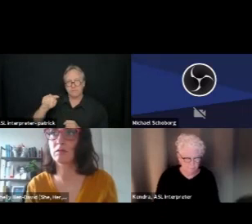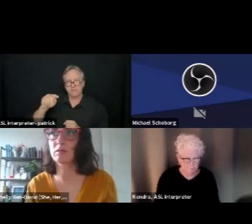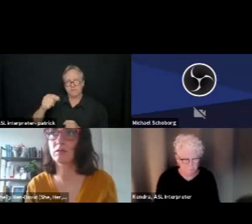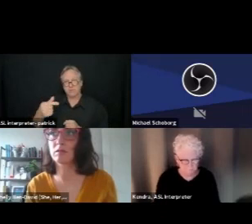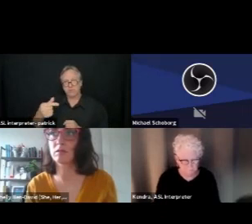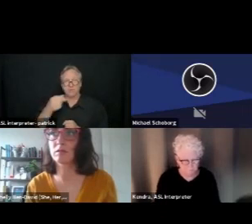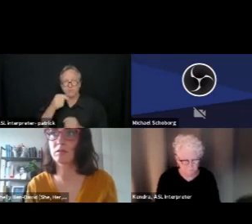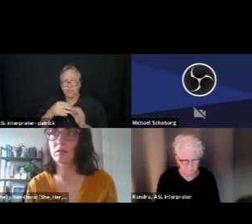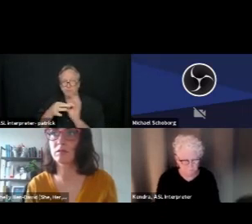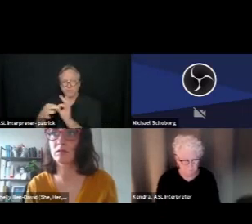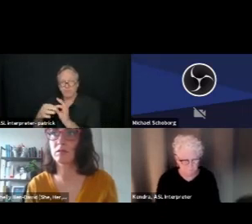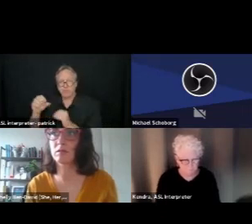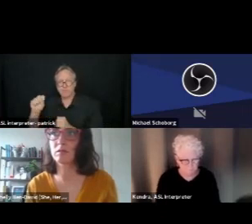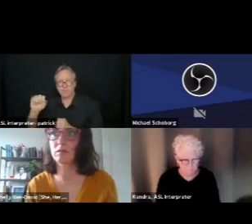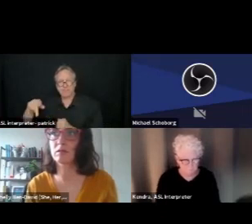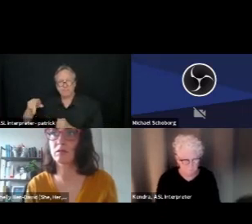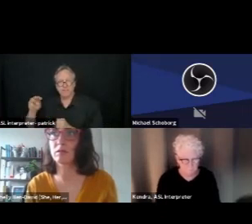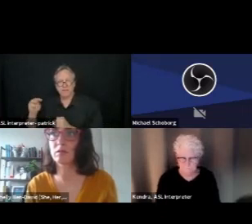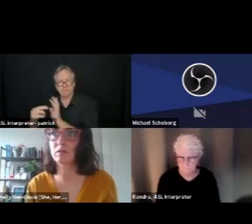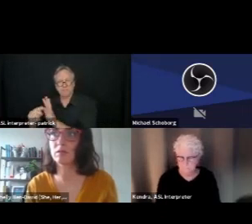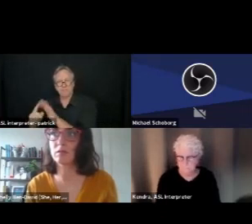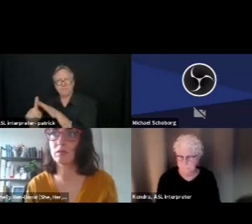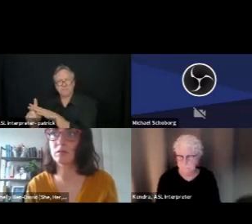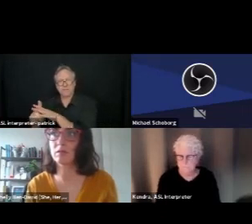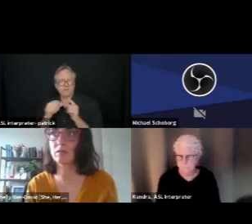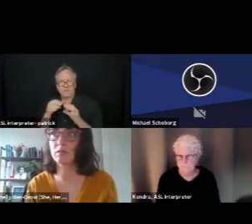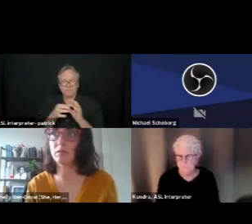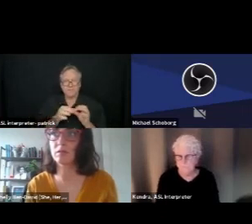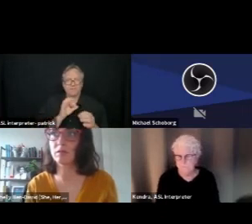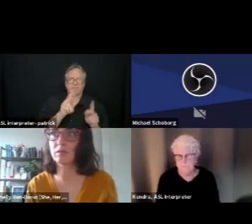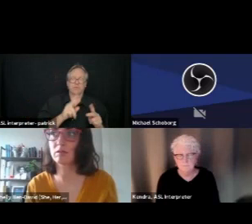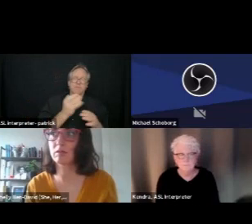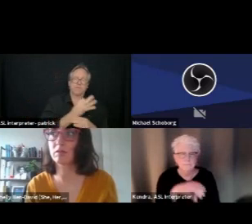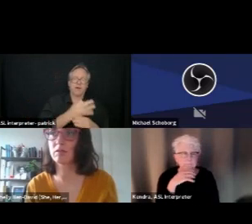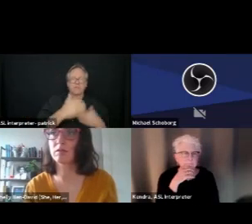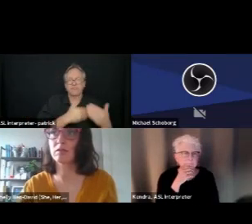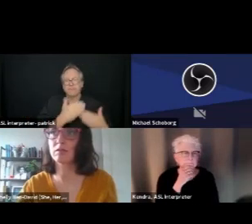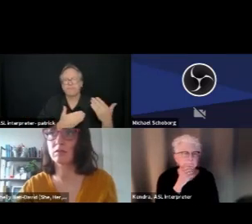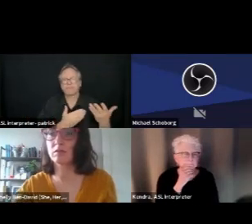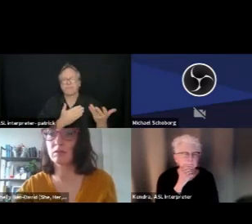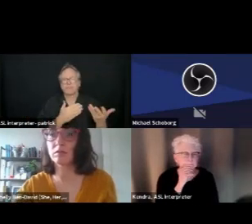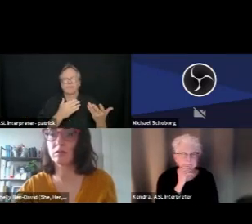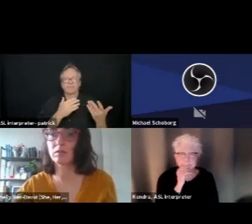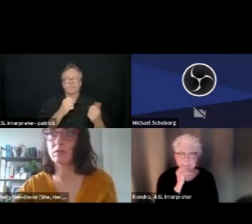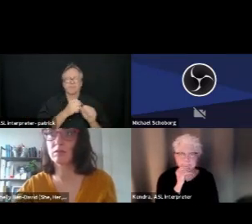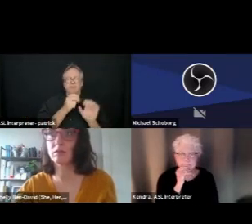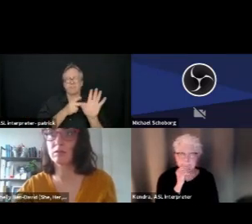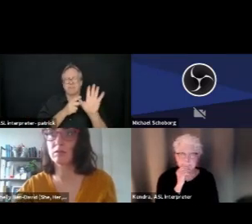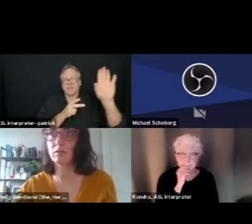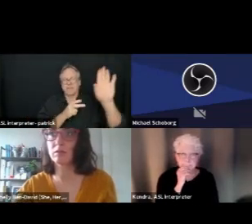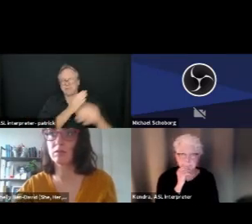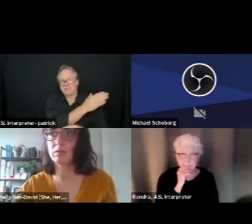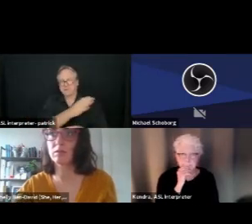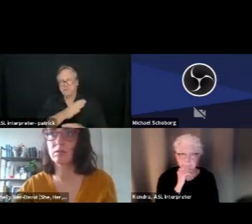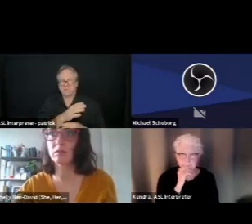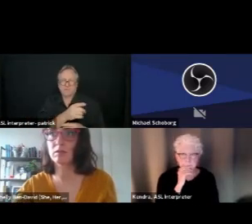have much to do with symptoms, and it doesn't really have much to do with whether someone's functioning according to the psychiatric scale that I